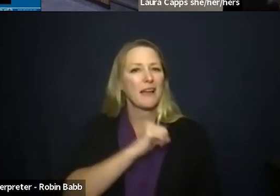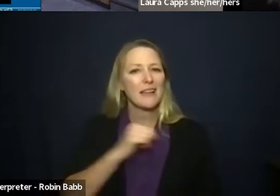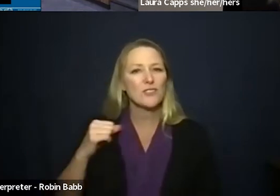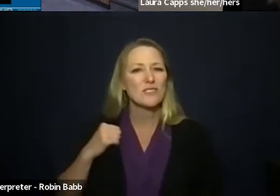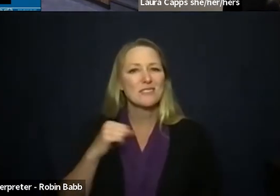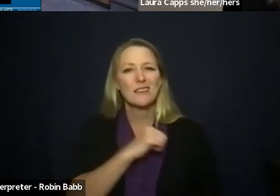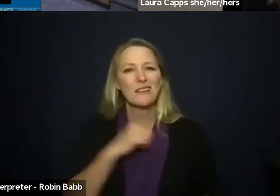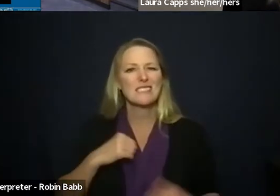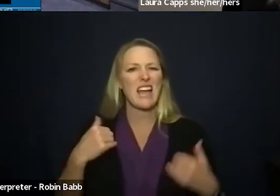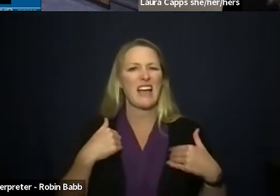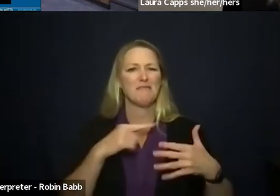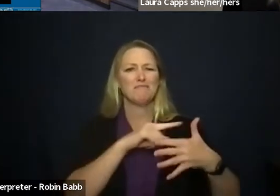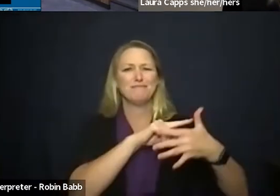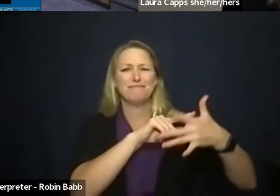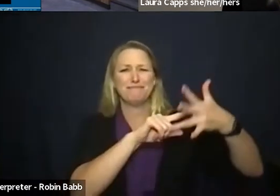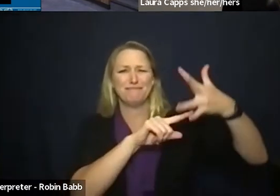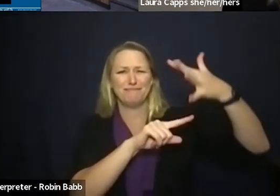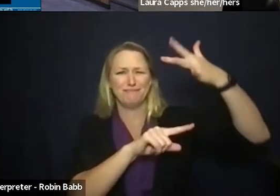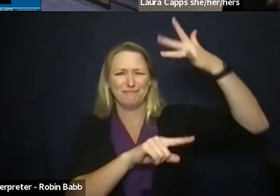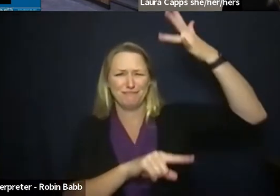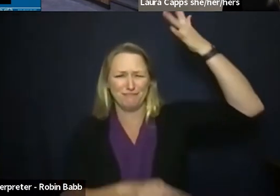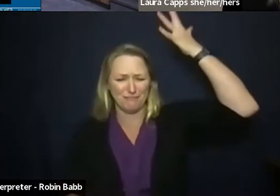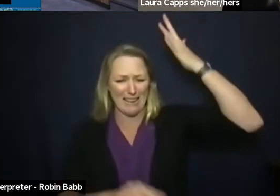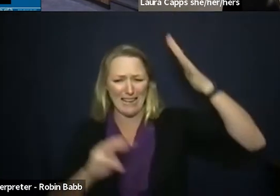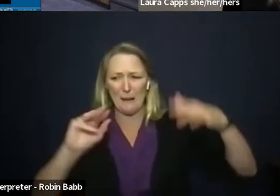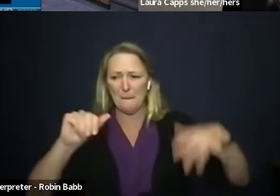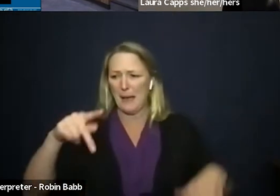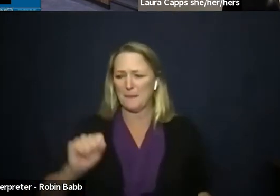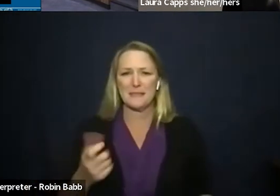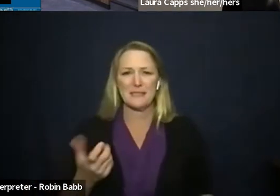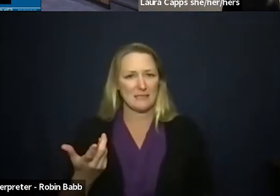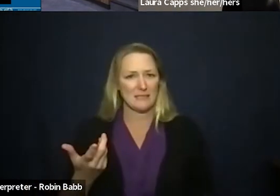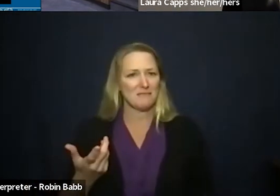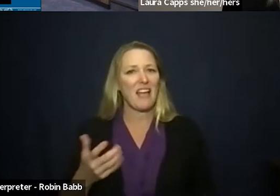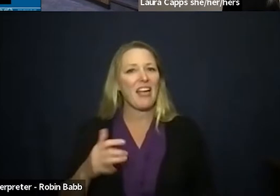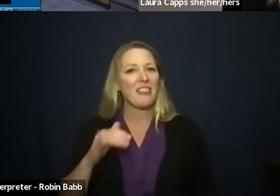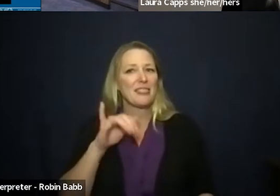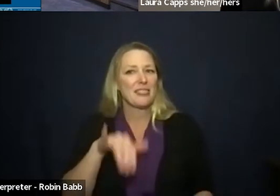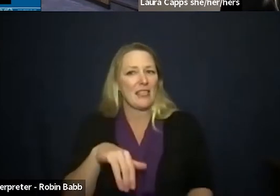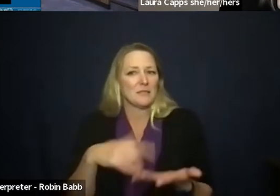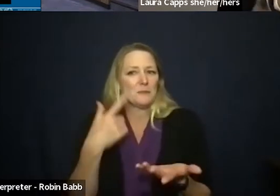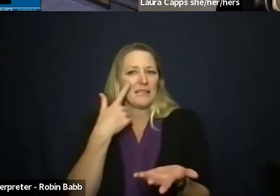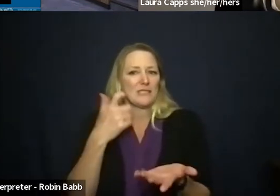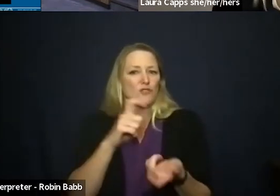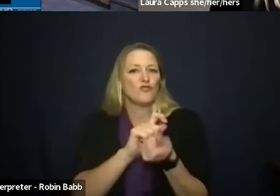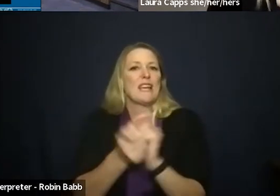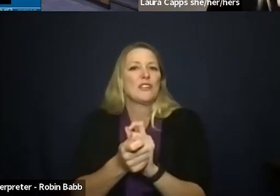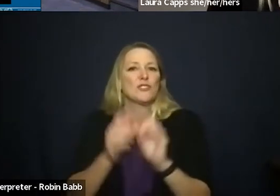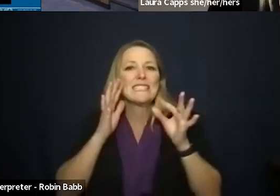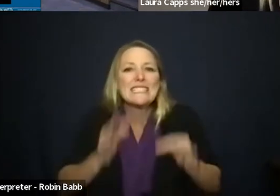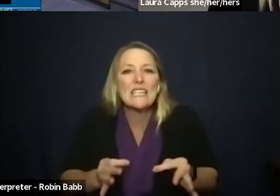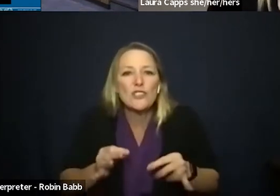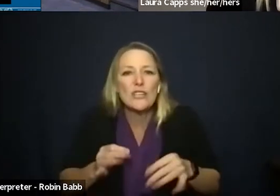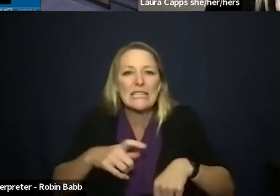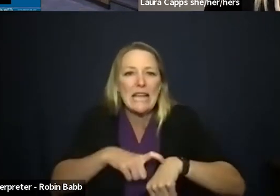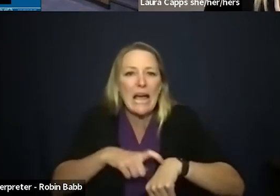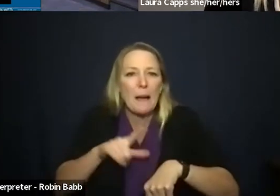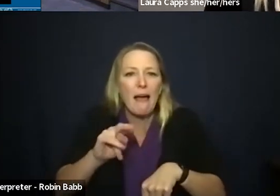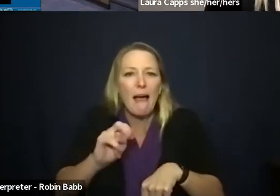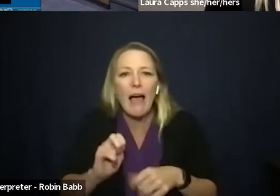maps and that came from changing when the decision was going to be made in other factors some of that's beyond the board's